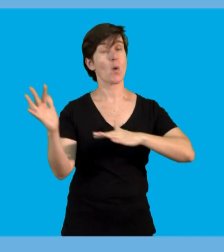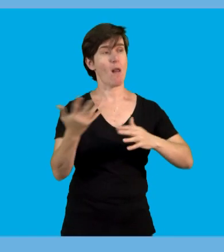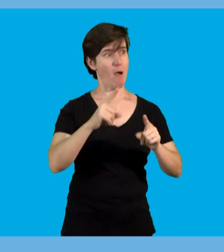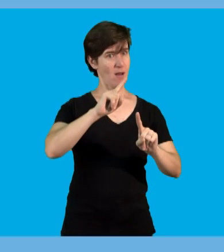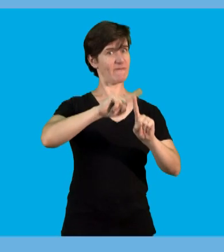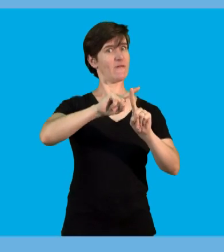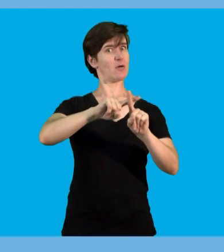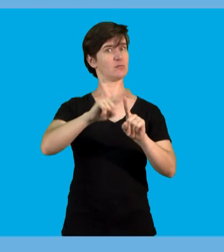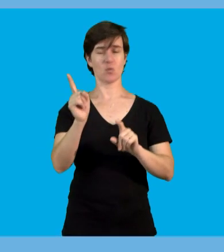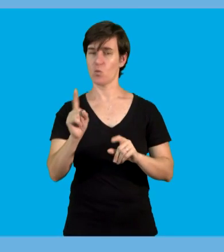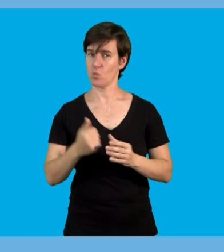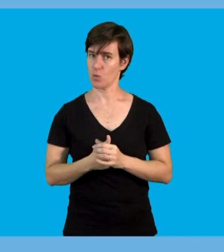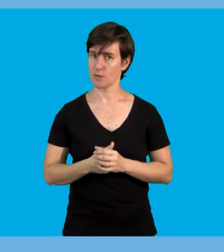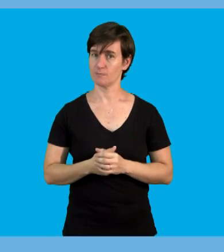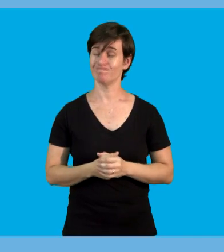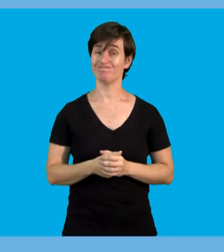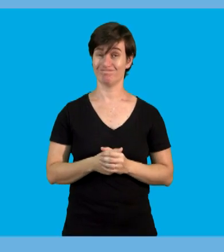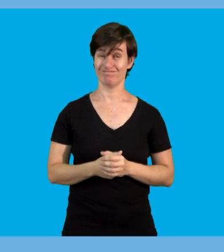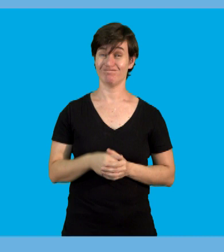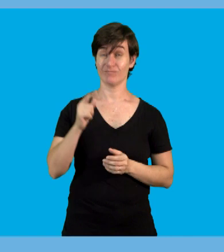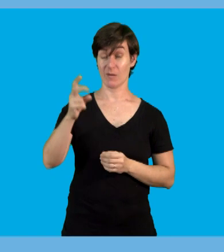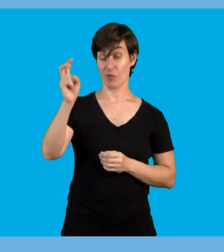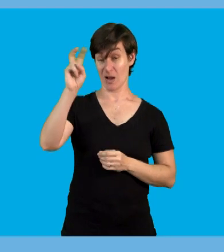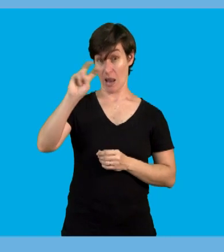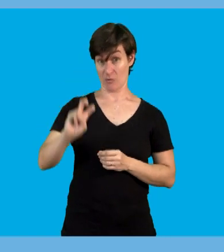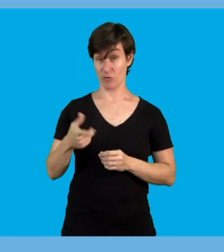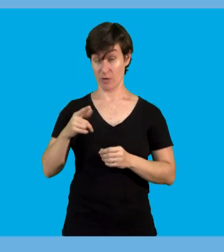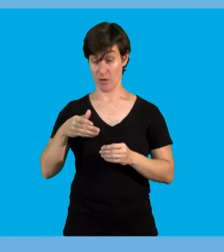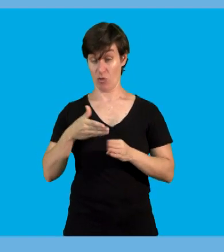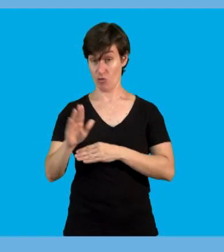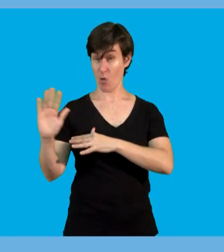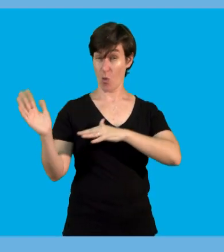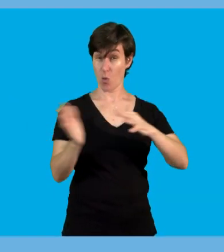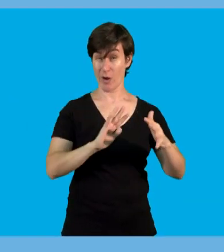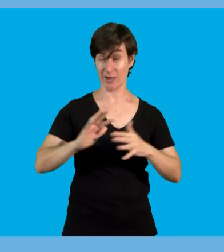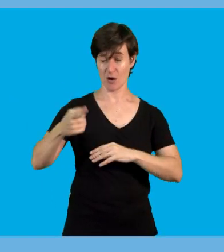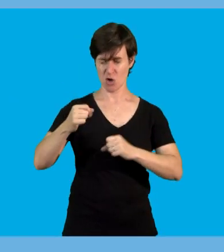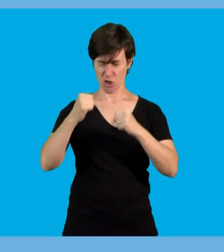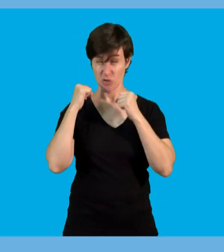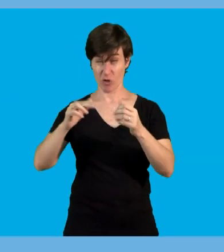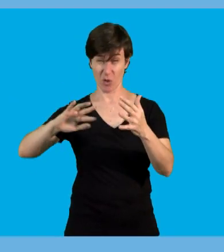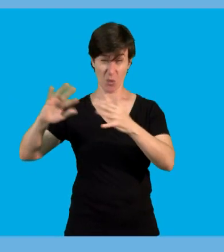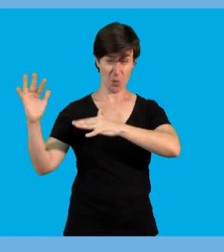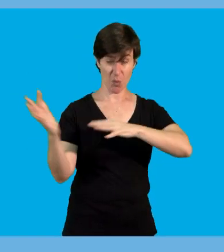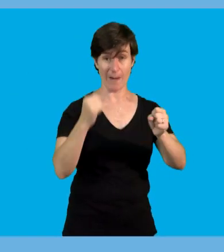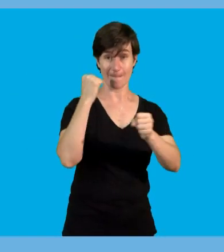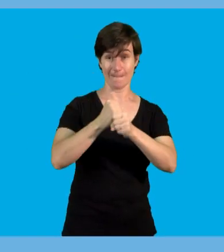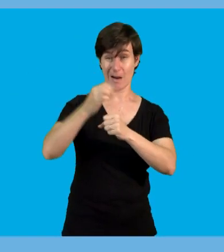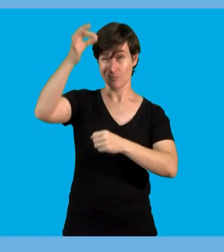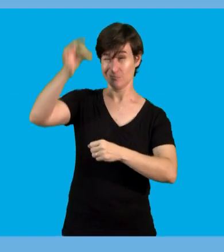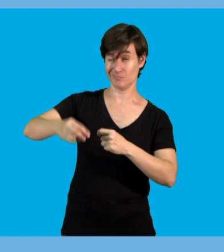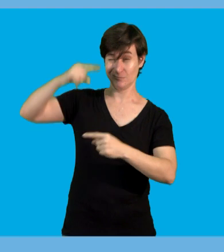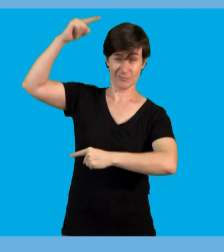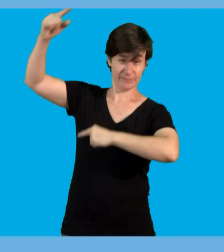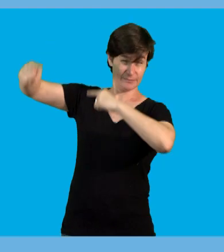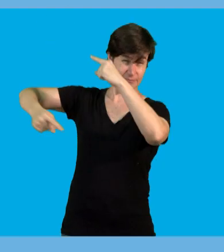what are then the advantages? In wind-driven electricity generators, a strong wind is going to spin the rotor blades